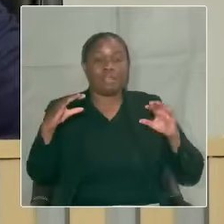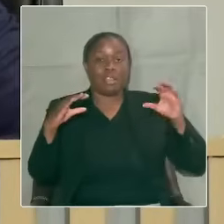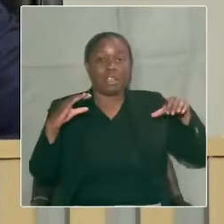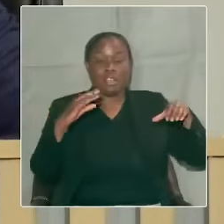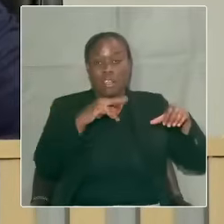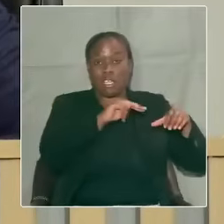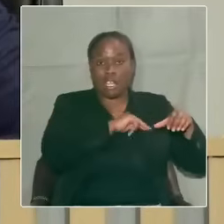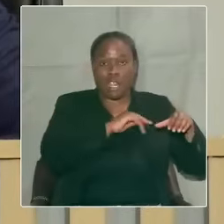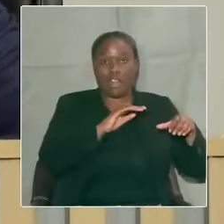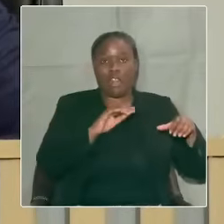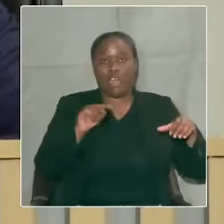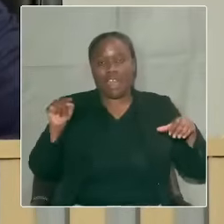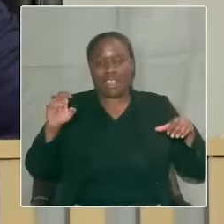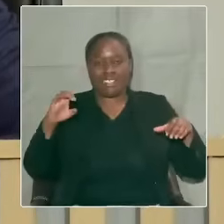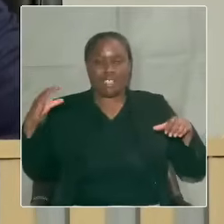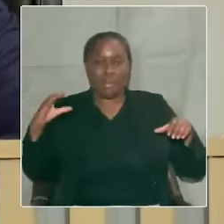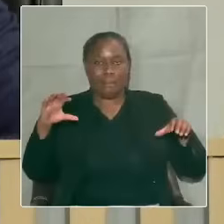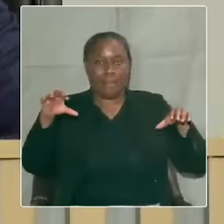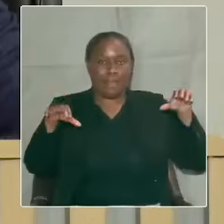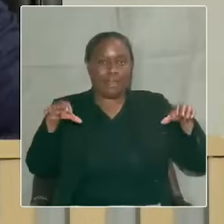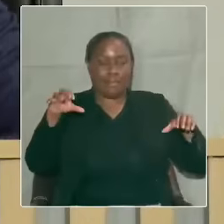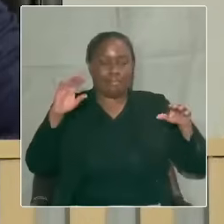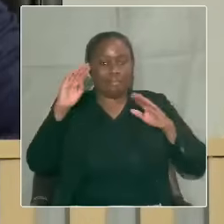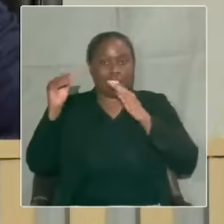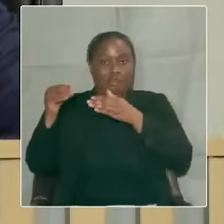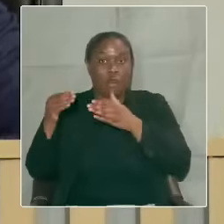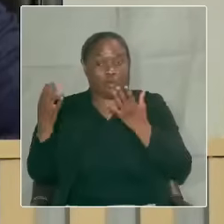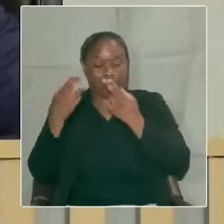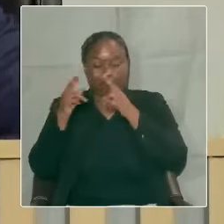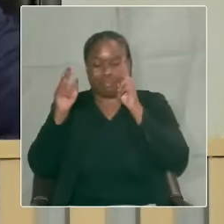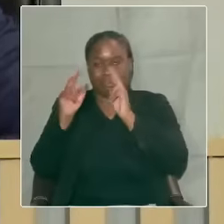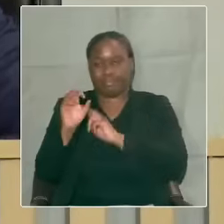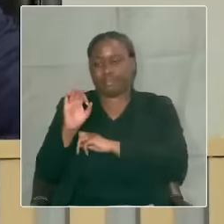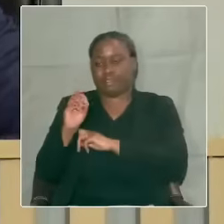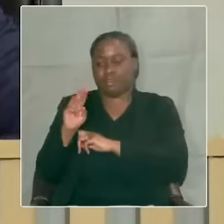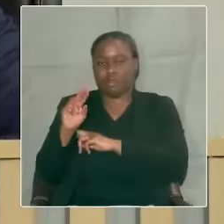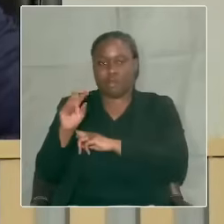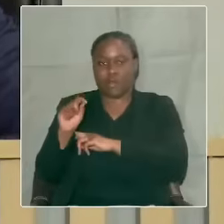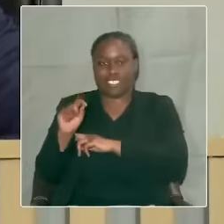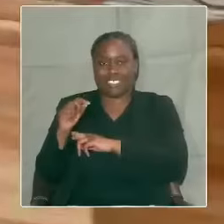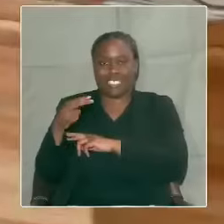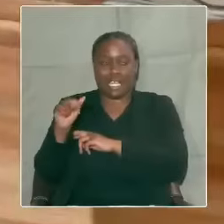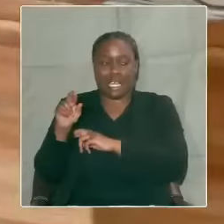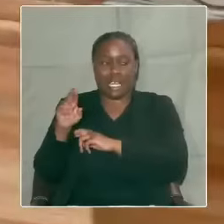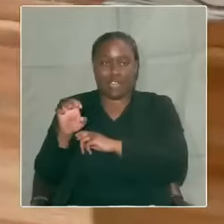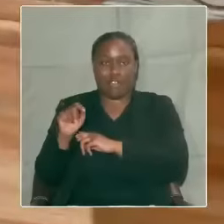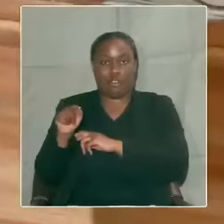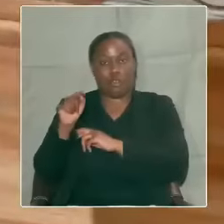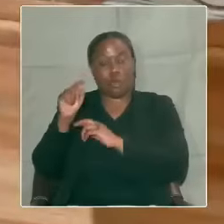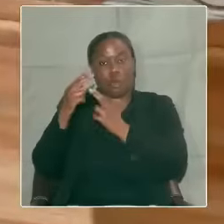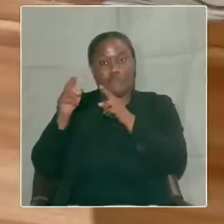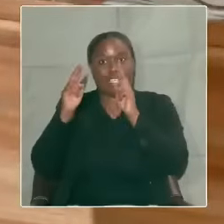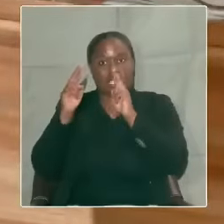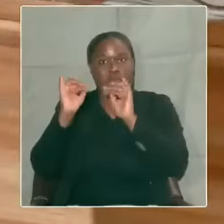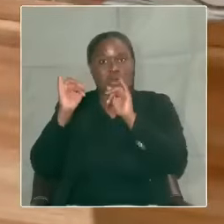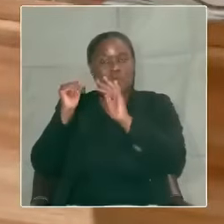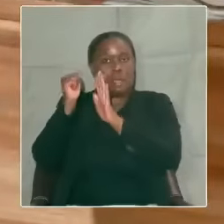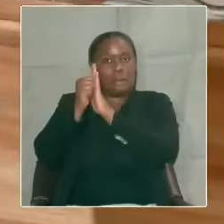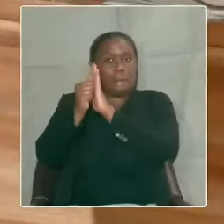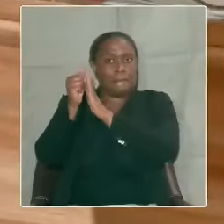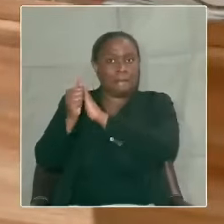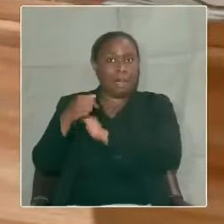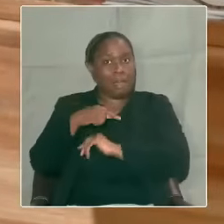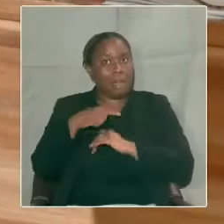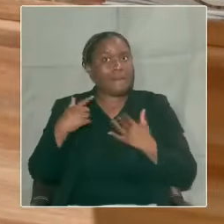and other related cases at the Fort Hare University and they were quite very successful in